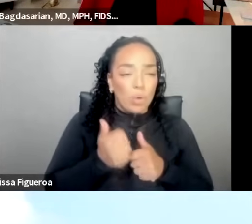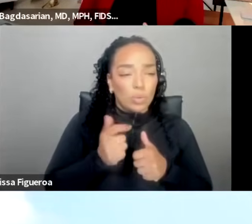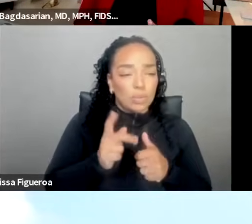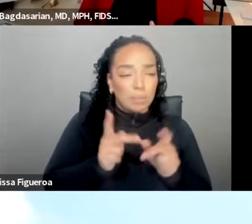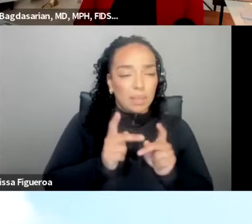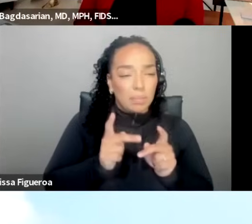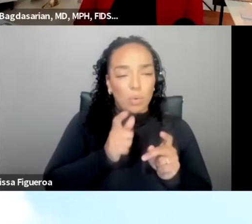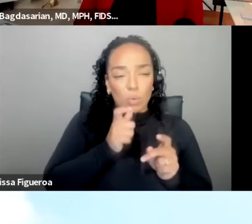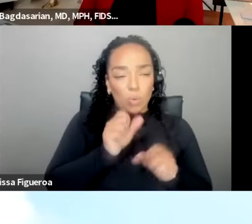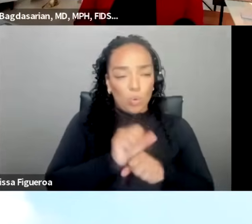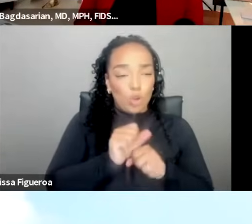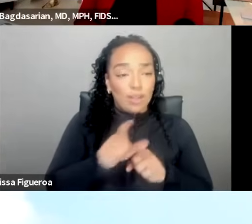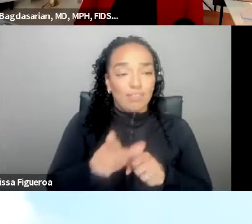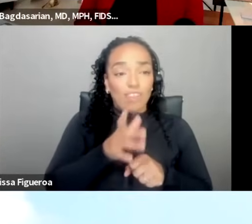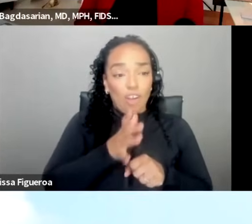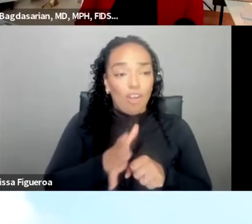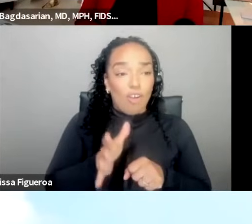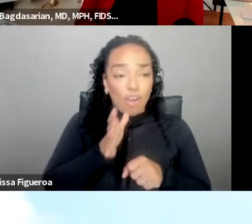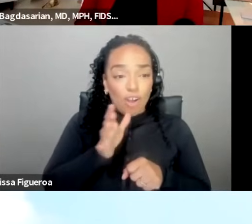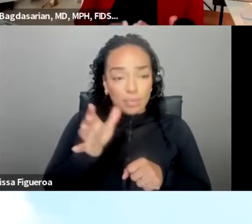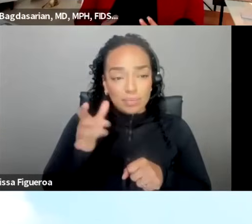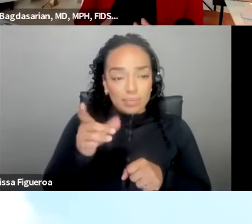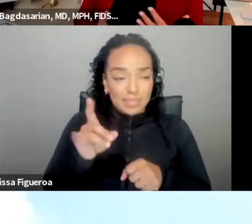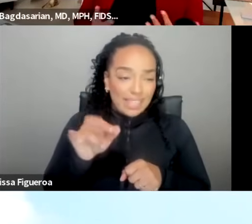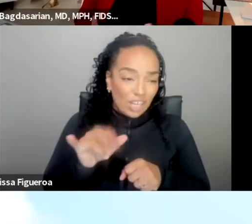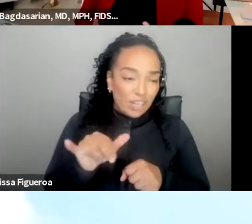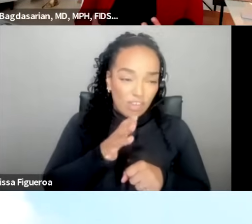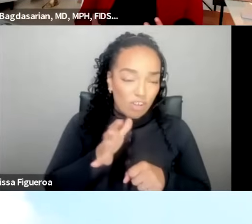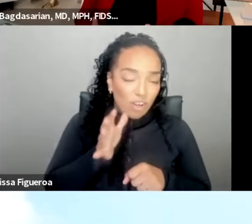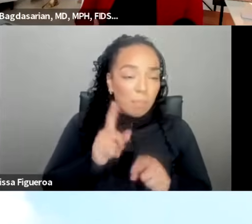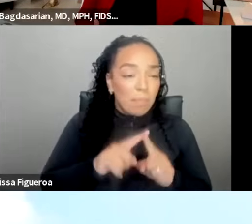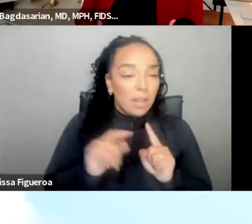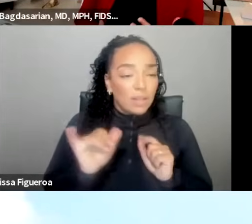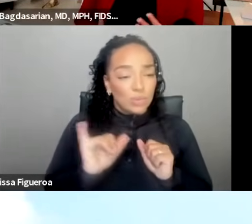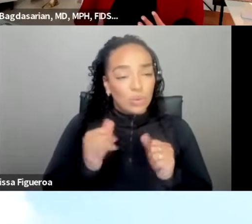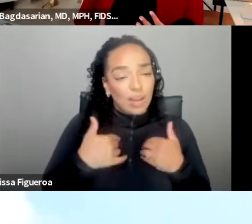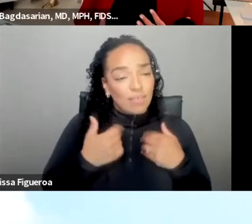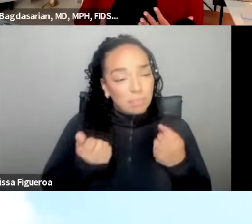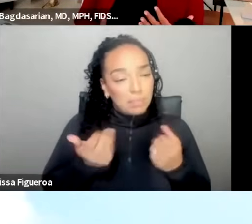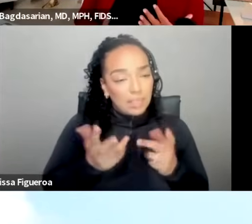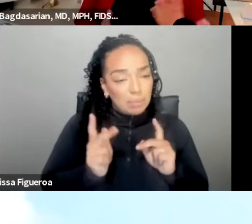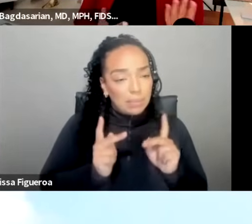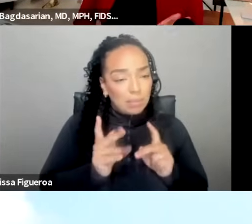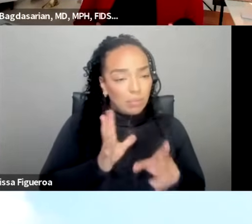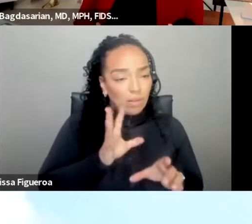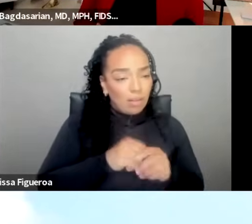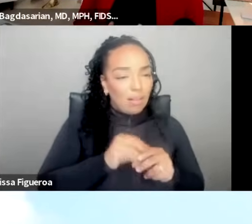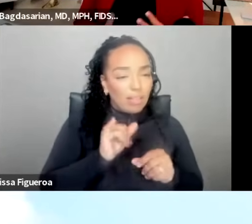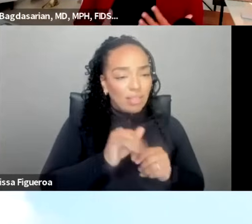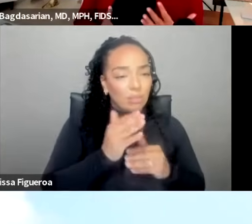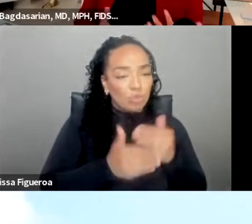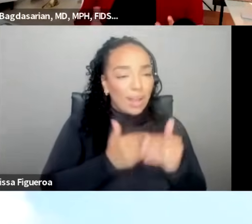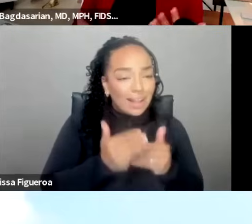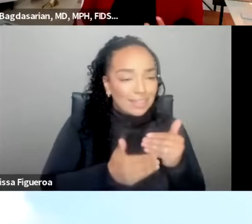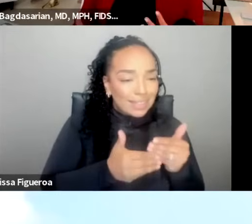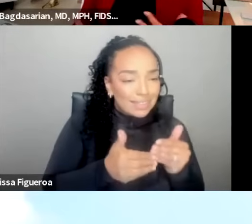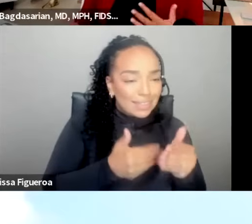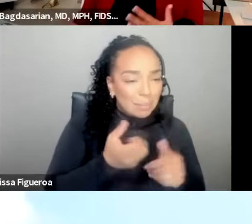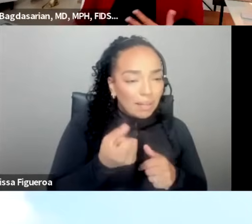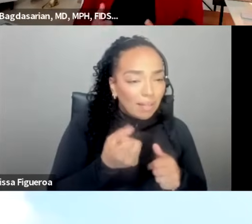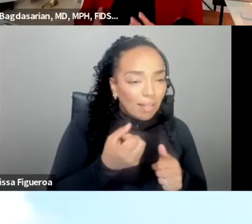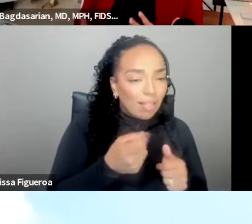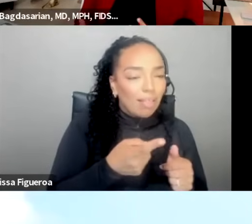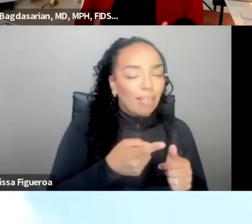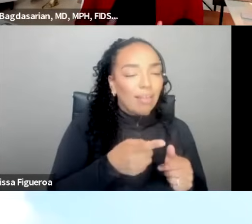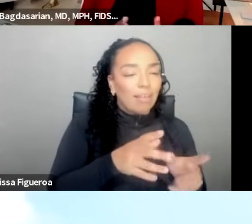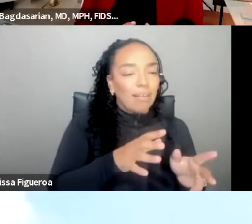But we're finding out that there are also lots of people involved in processing the milk, taking products